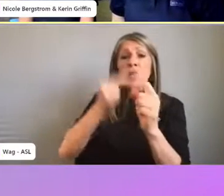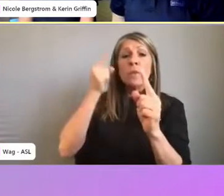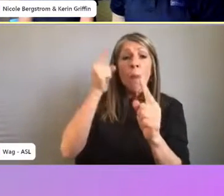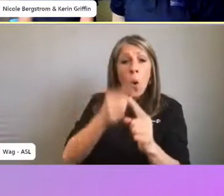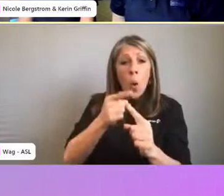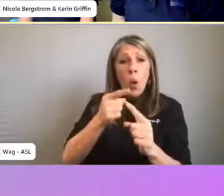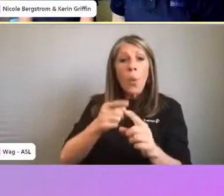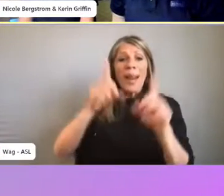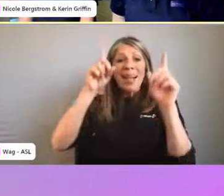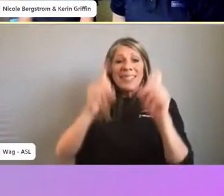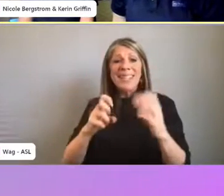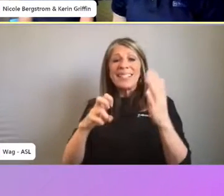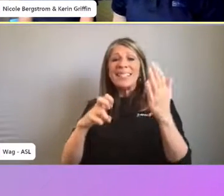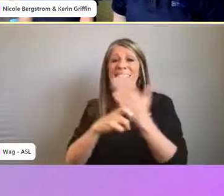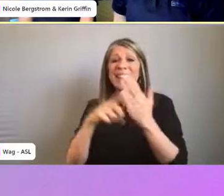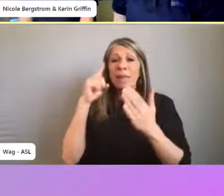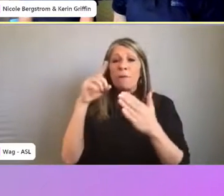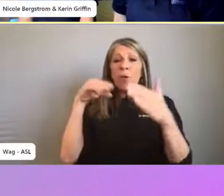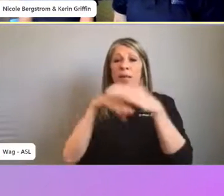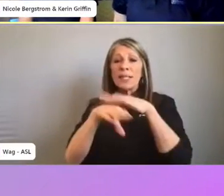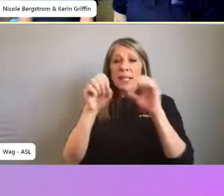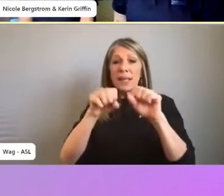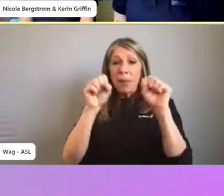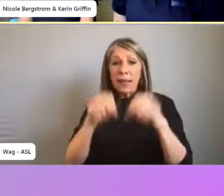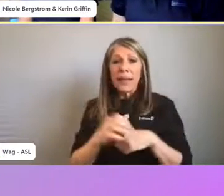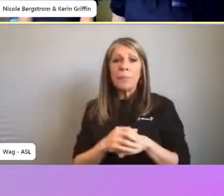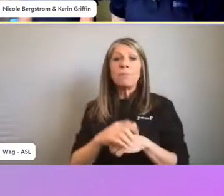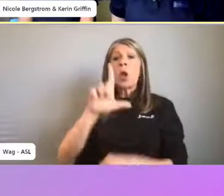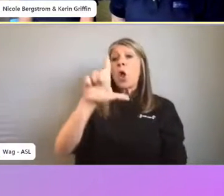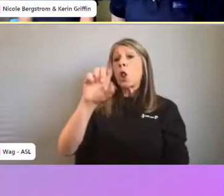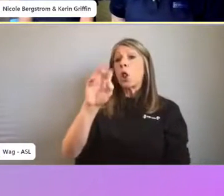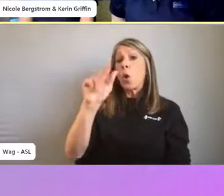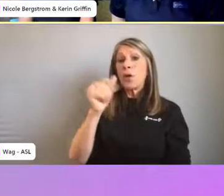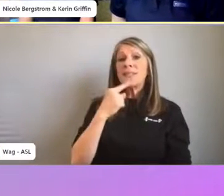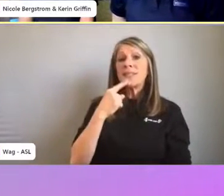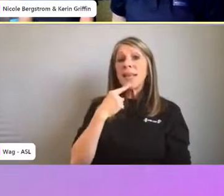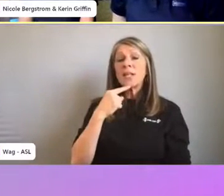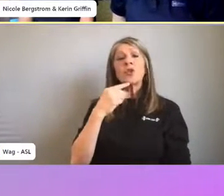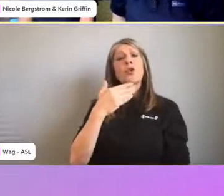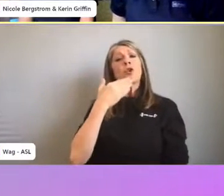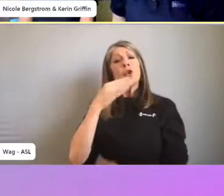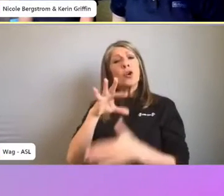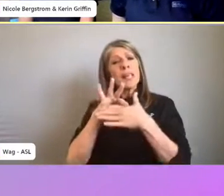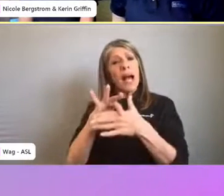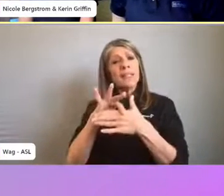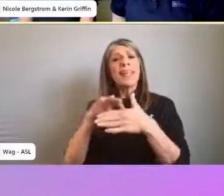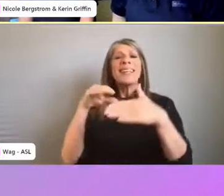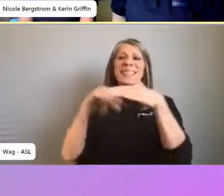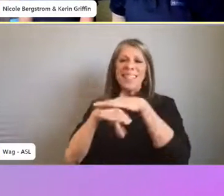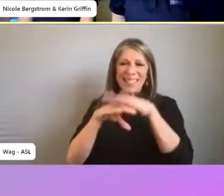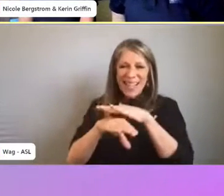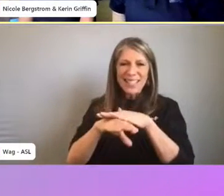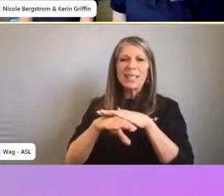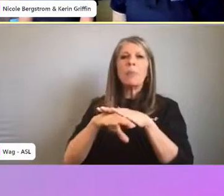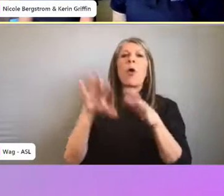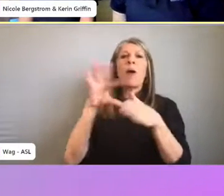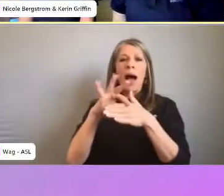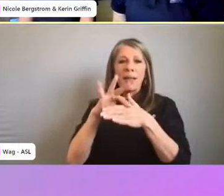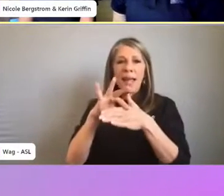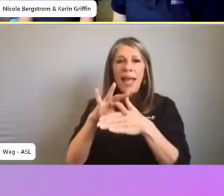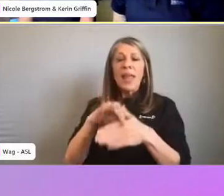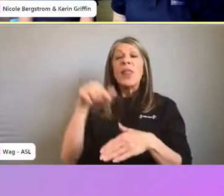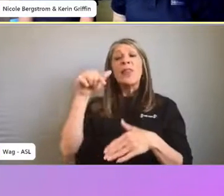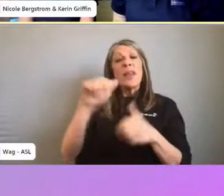for accessibility. Laura, our content designer, good content is accessible content. The Accessibility